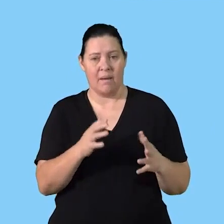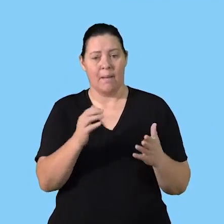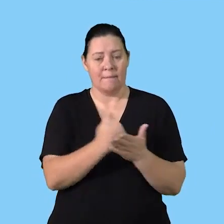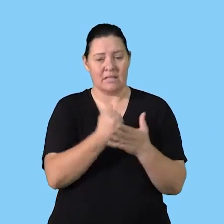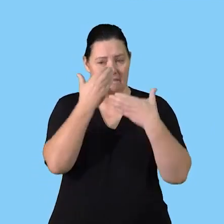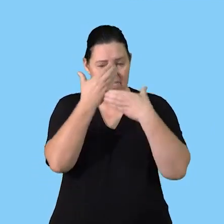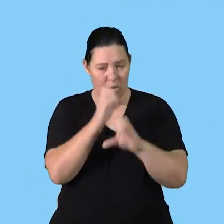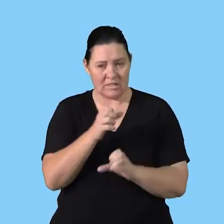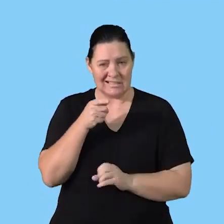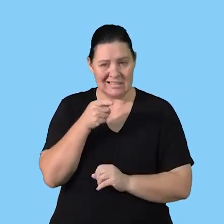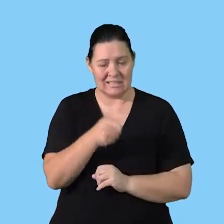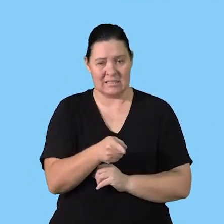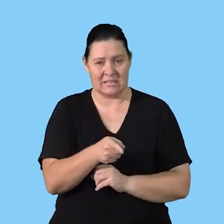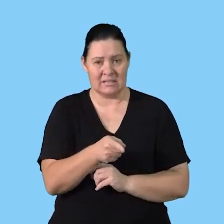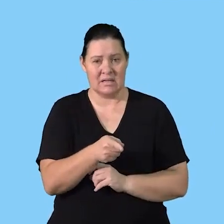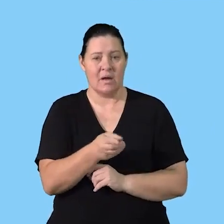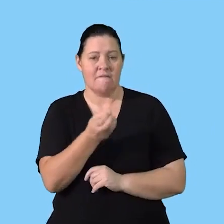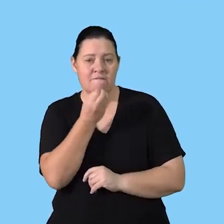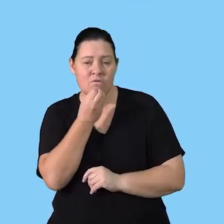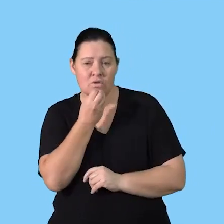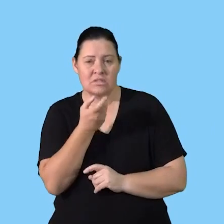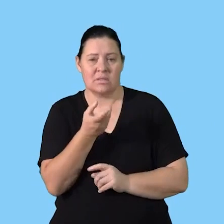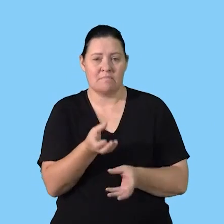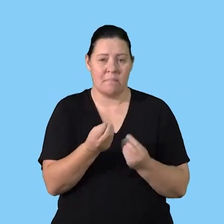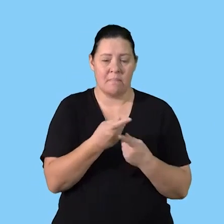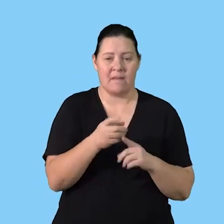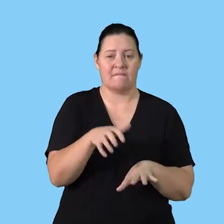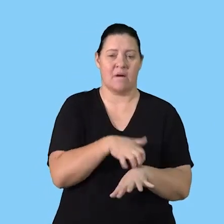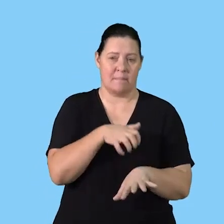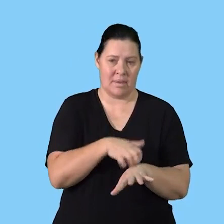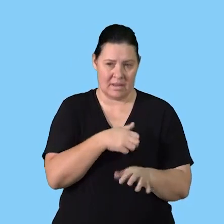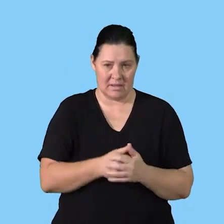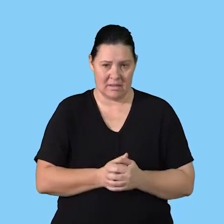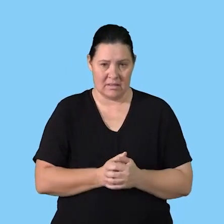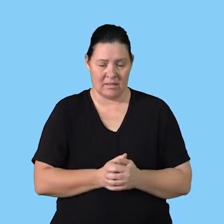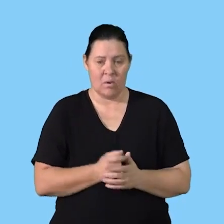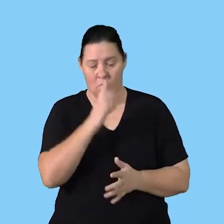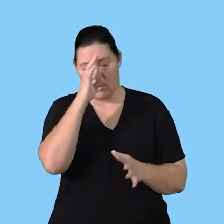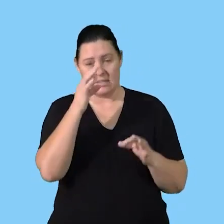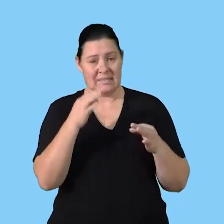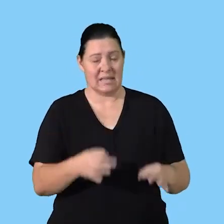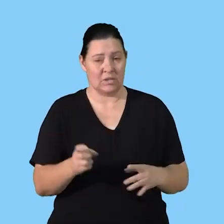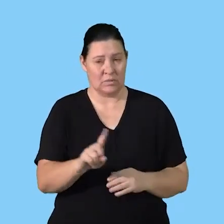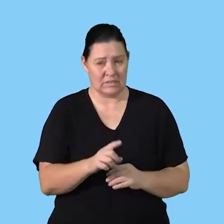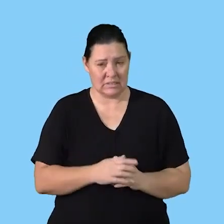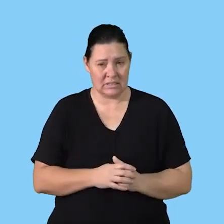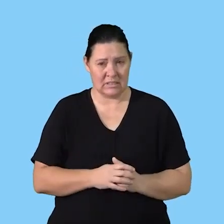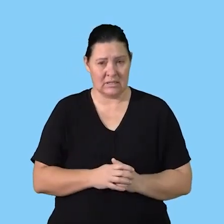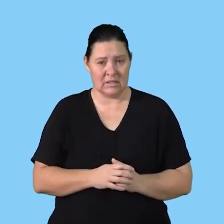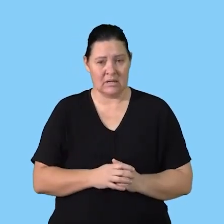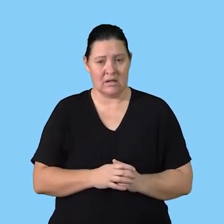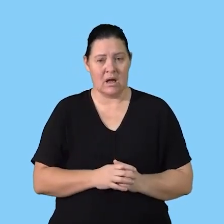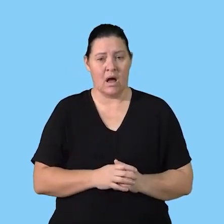on what on the food they are eating and farming. So what we have decided is to